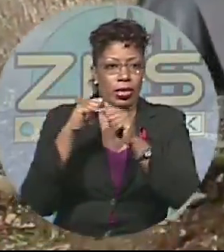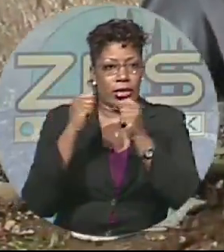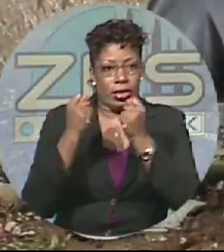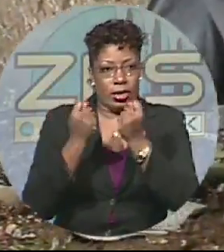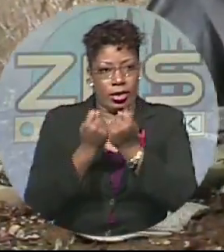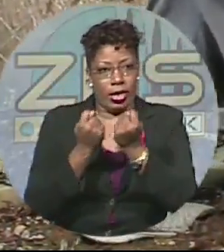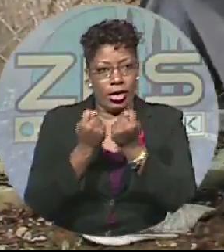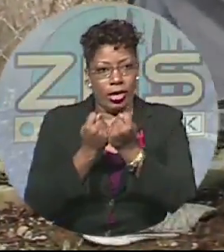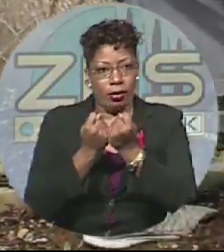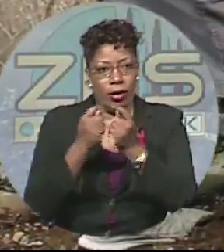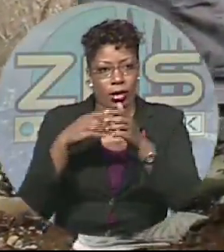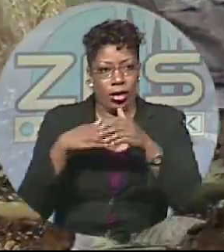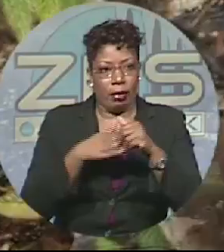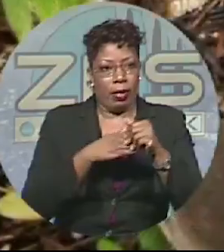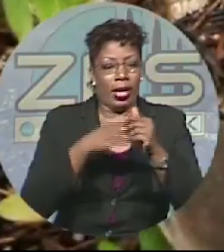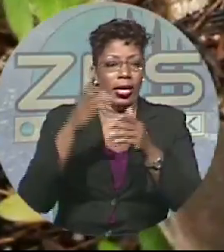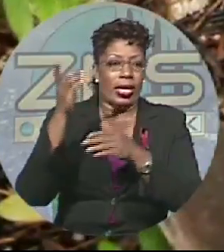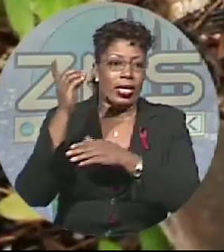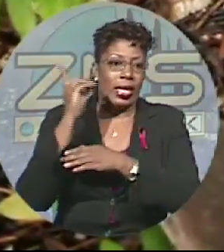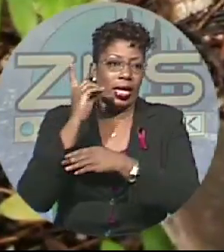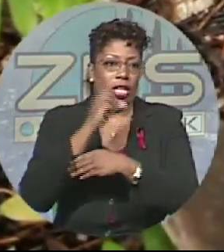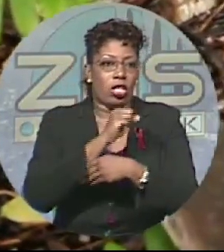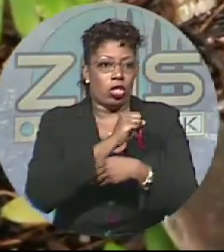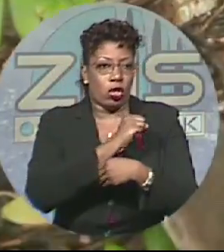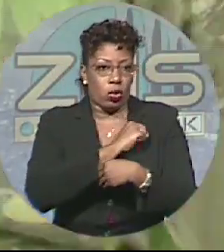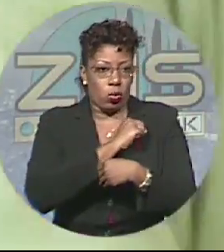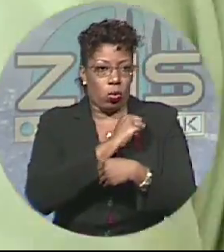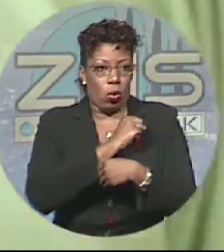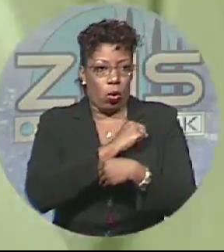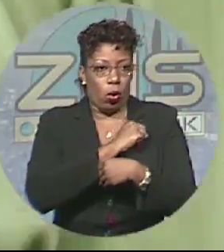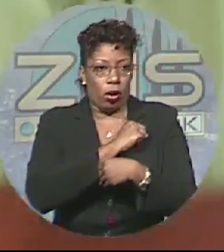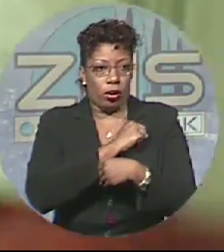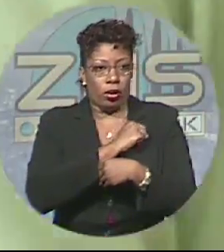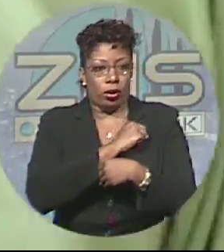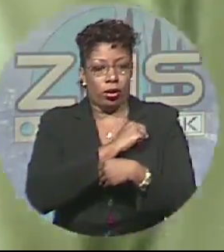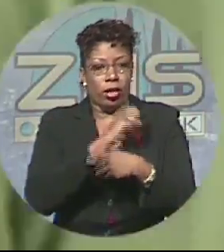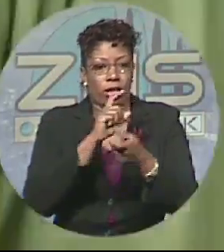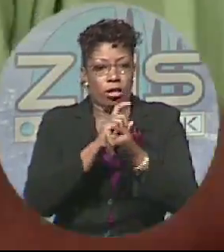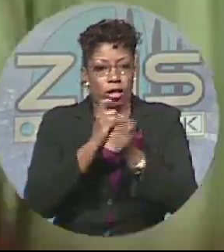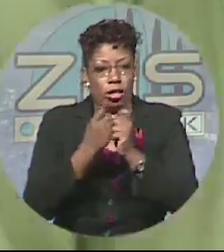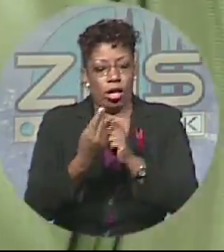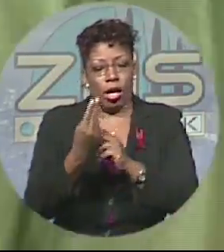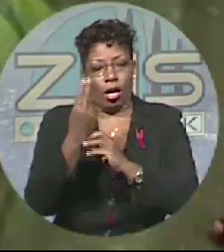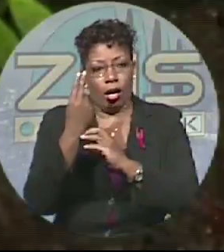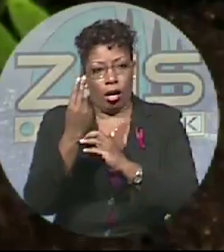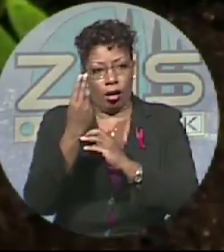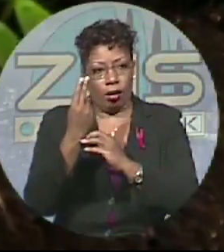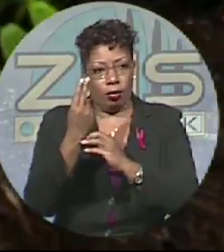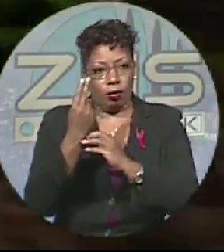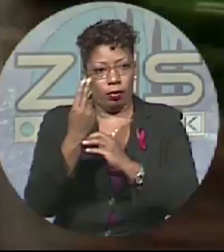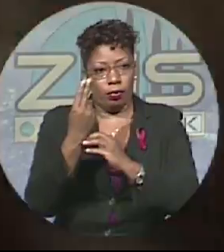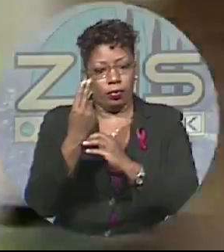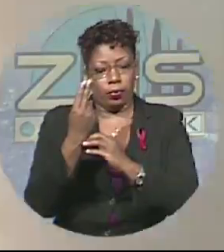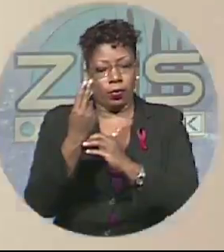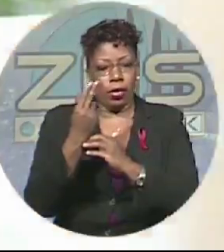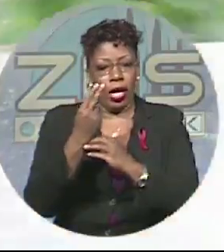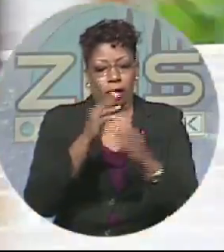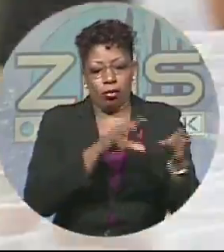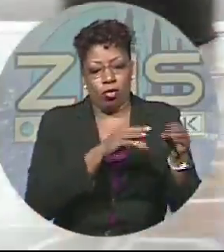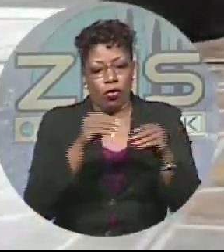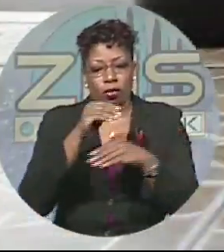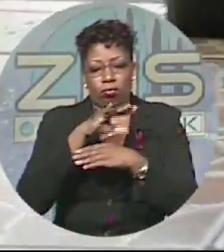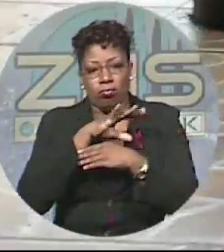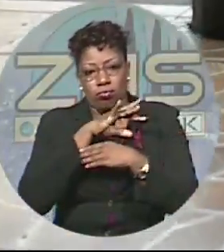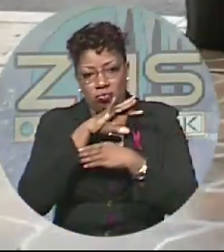General Manager Diana Swan, gave the property a green overhaul by uprooting shrubs and old plants and